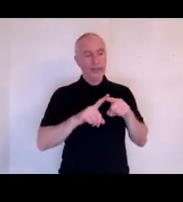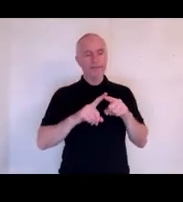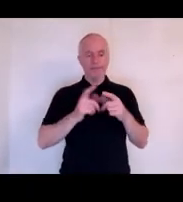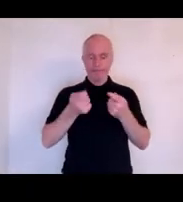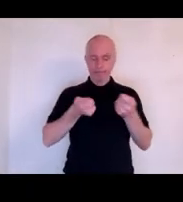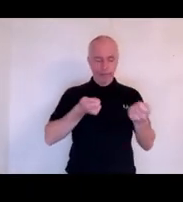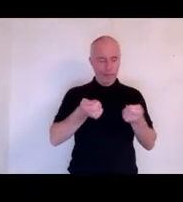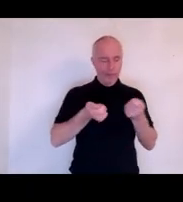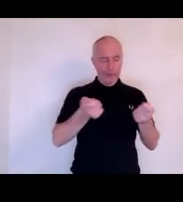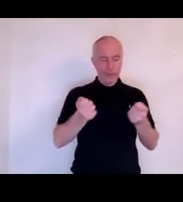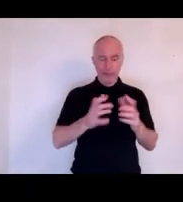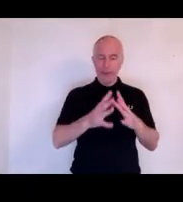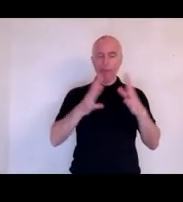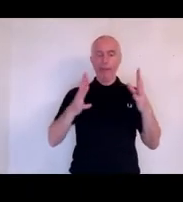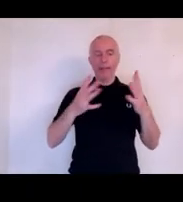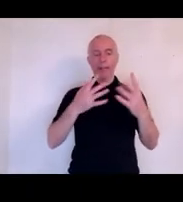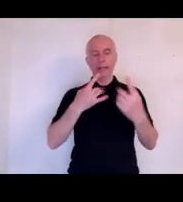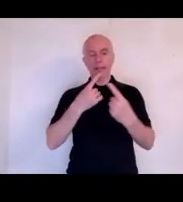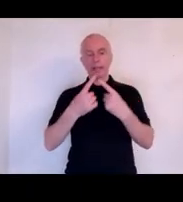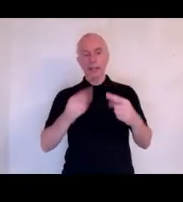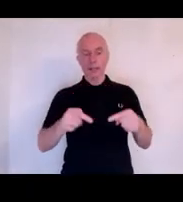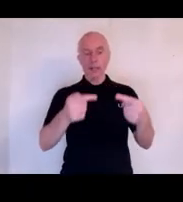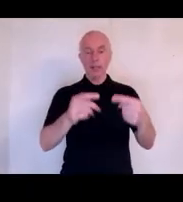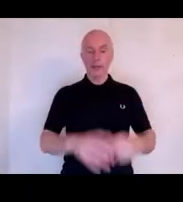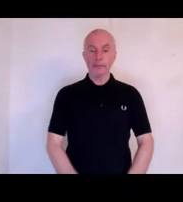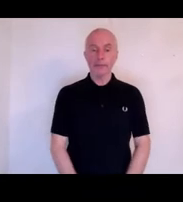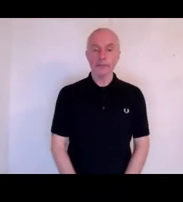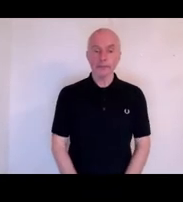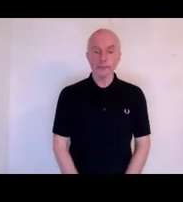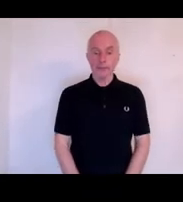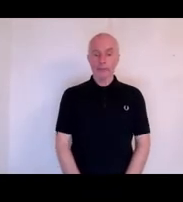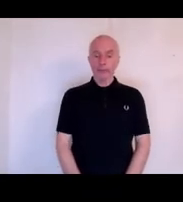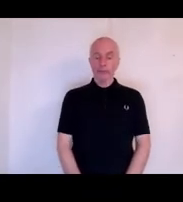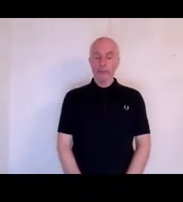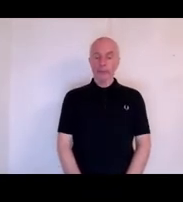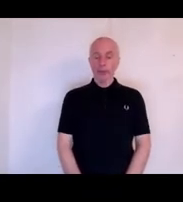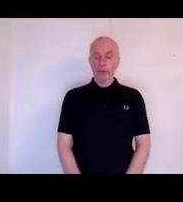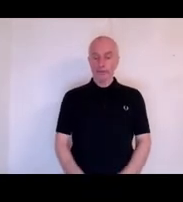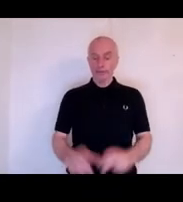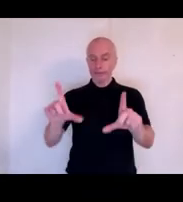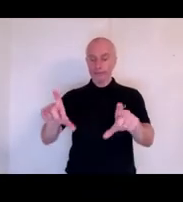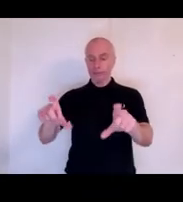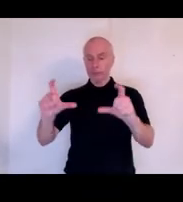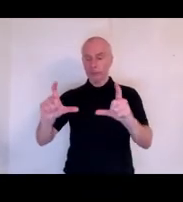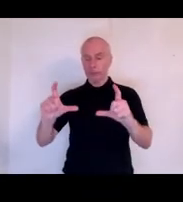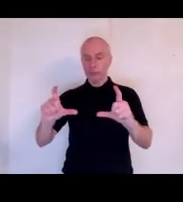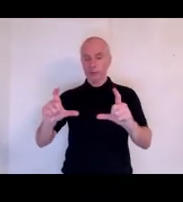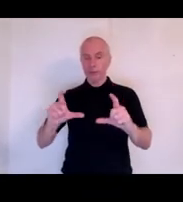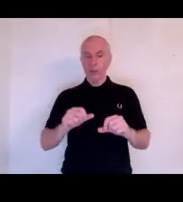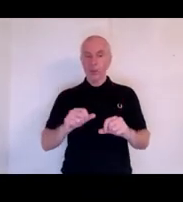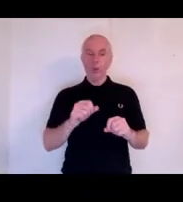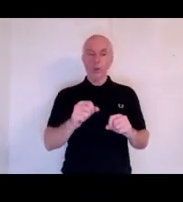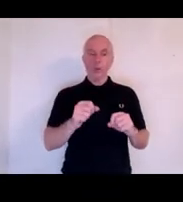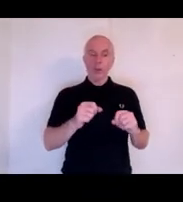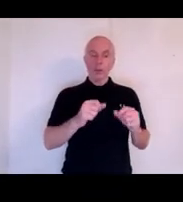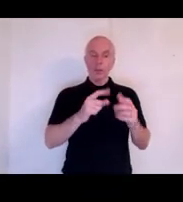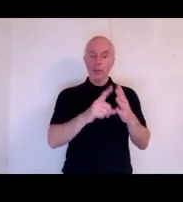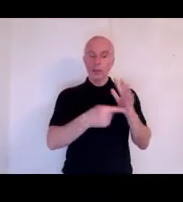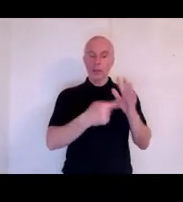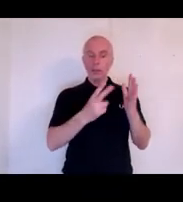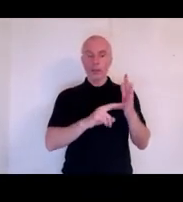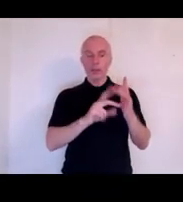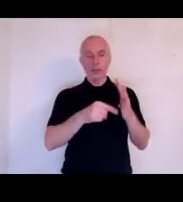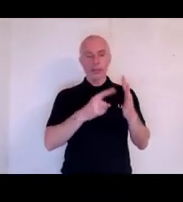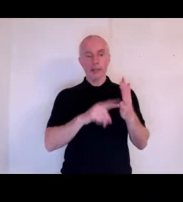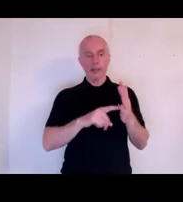David On the right of this screen, I've got a screenshot of a system called Janice, which is the Java nuclear information